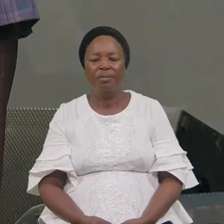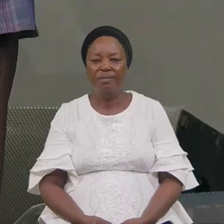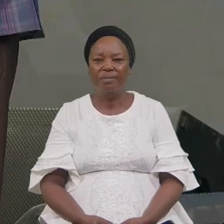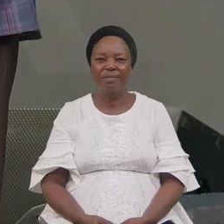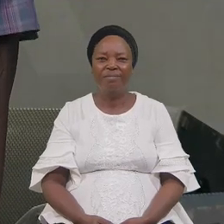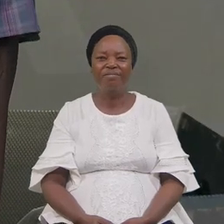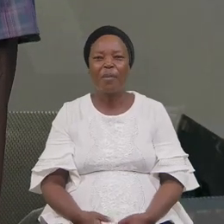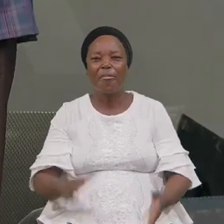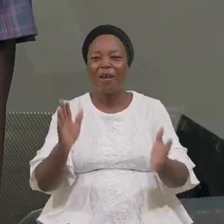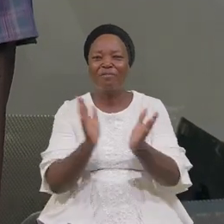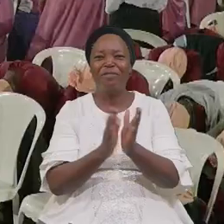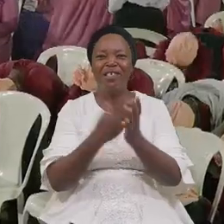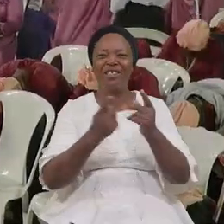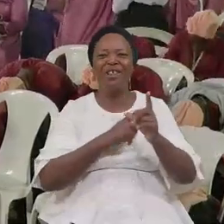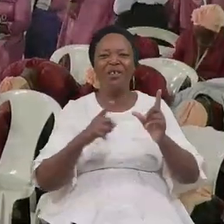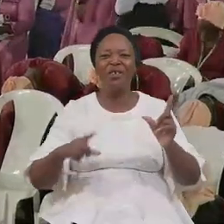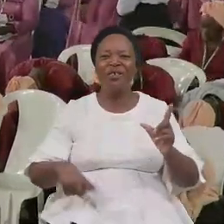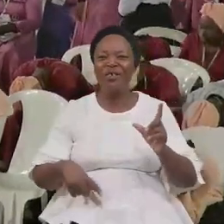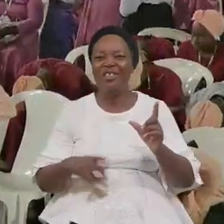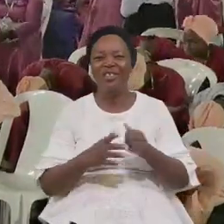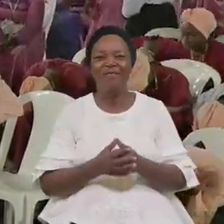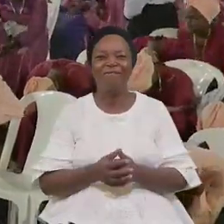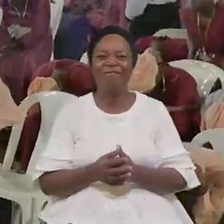Praise the Lord.